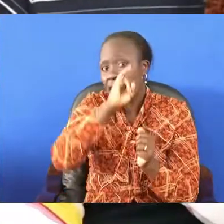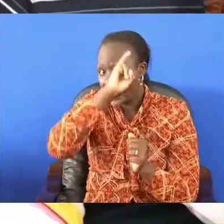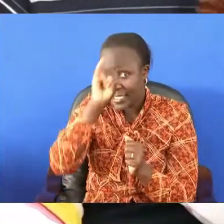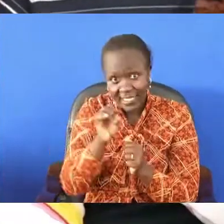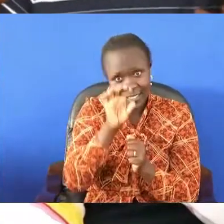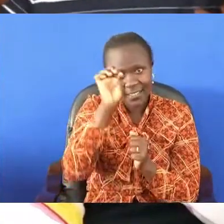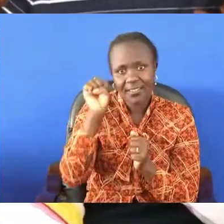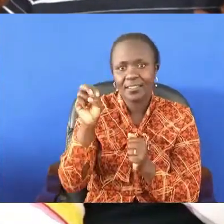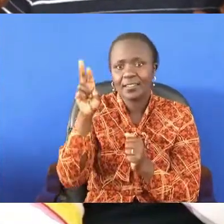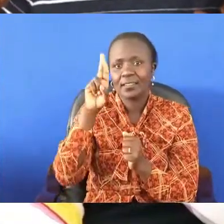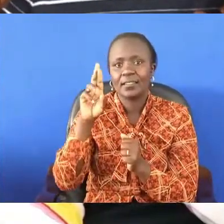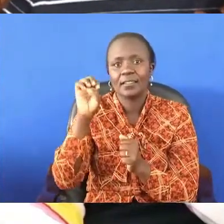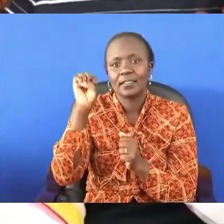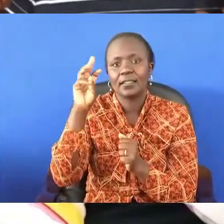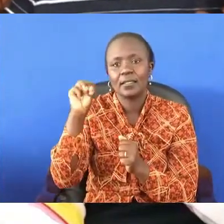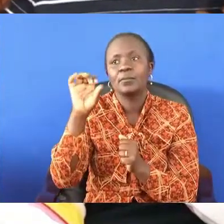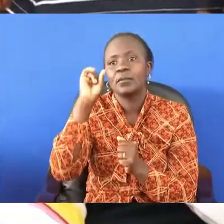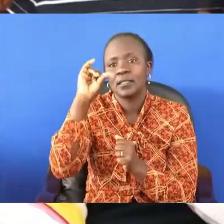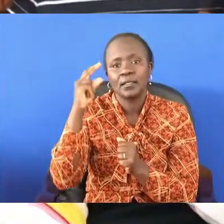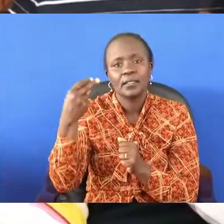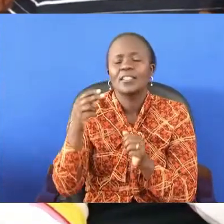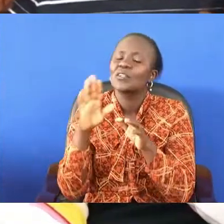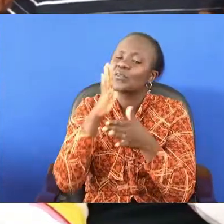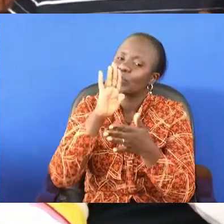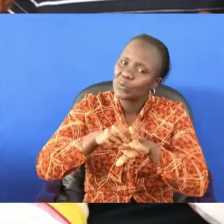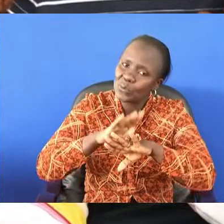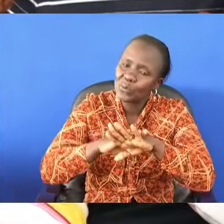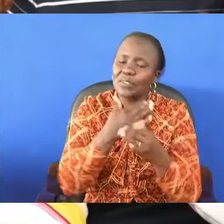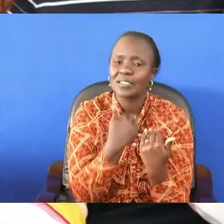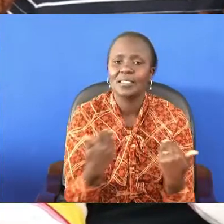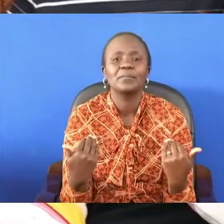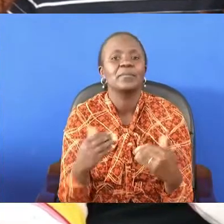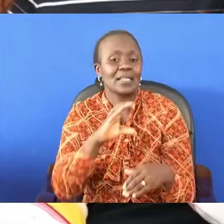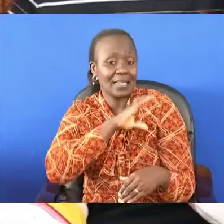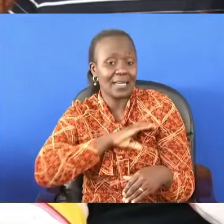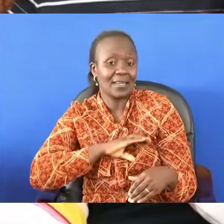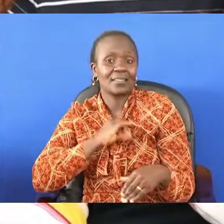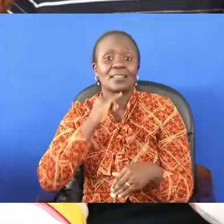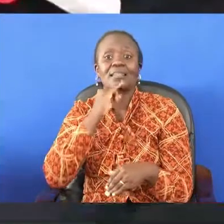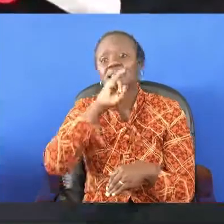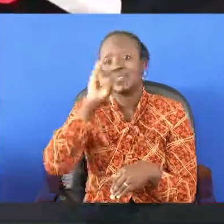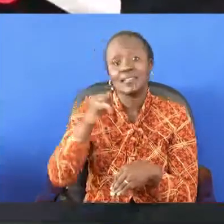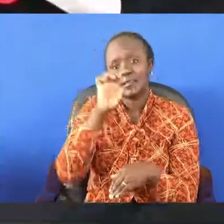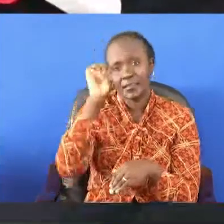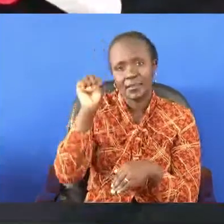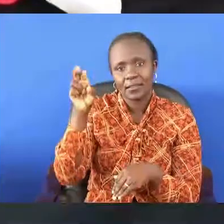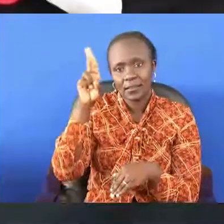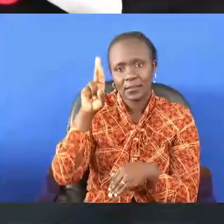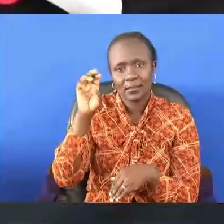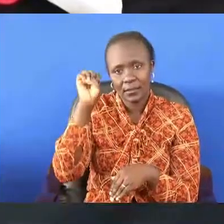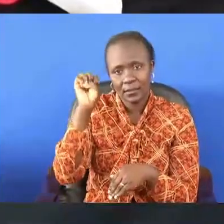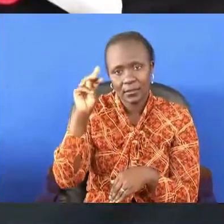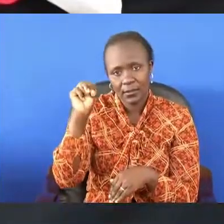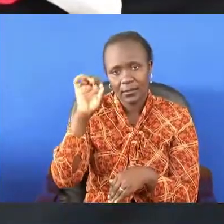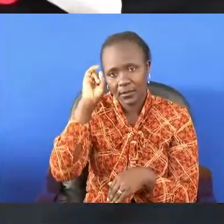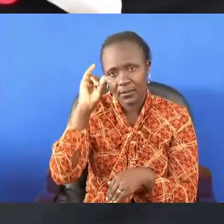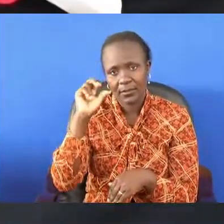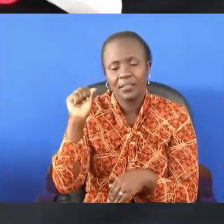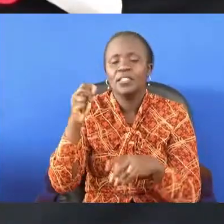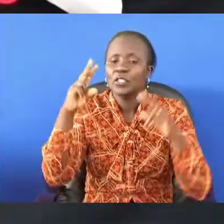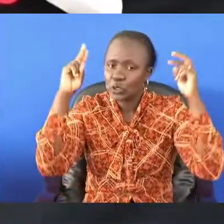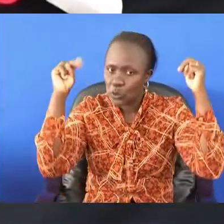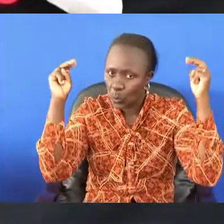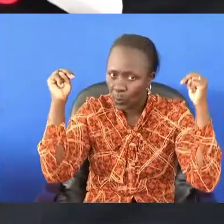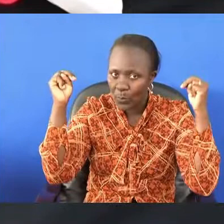Jeremiah. Very good, children. Our character is Jeremiah. And our today's topic